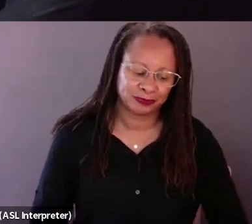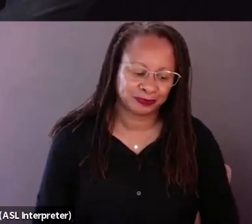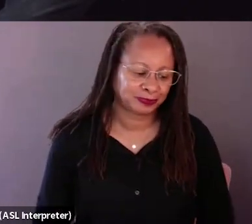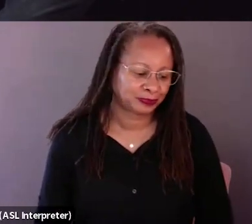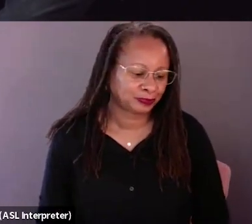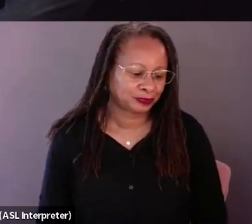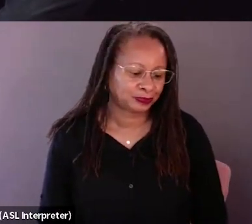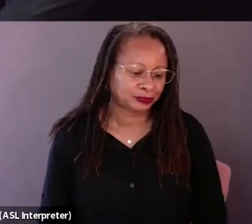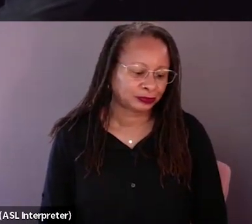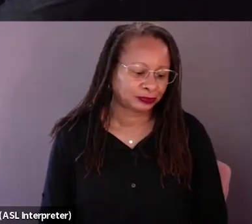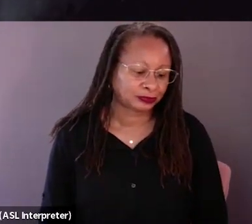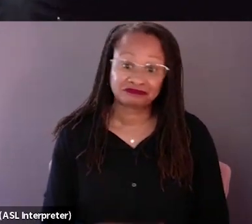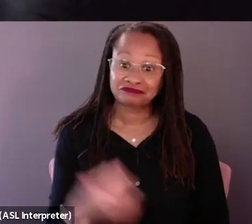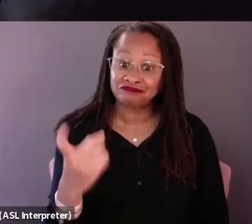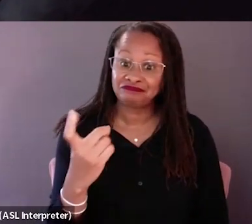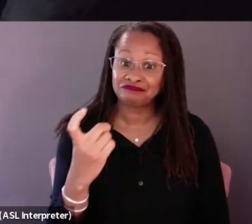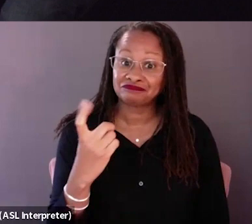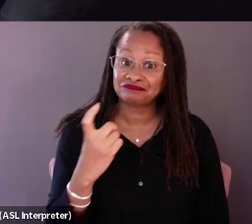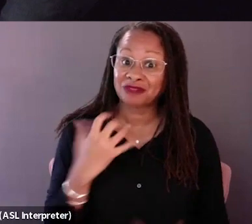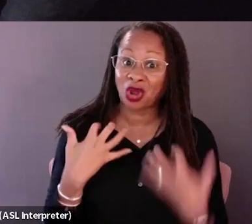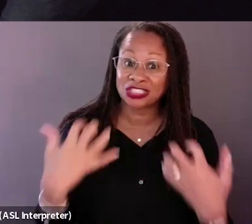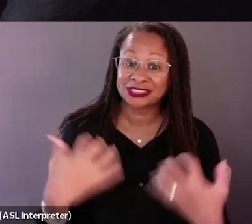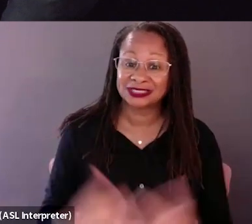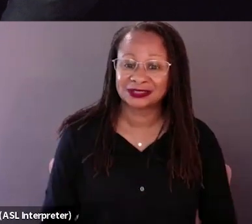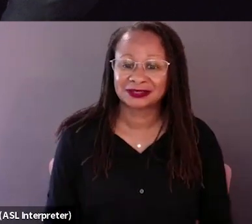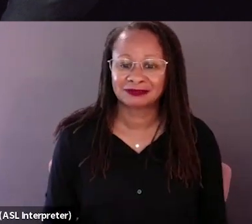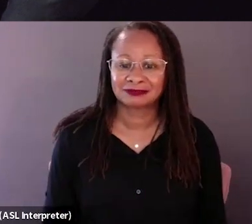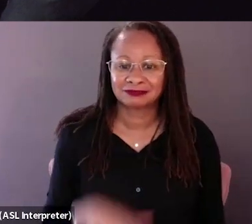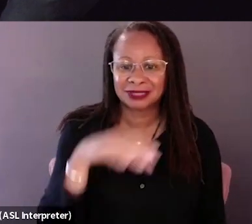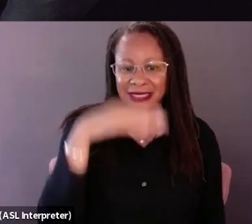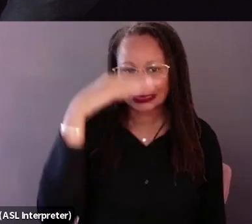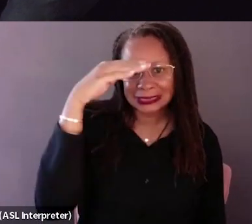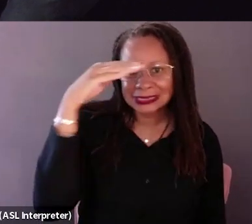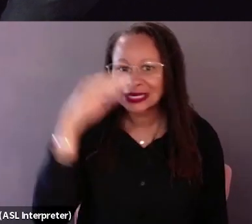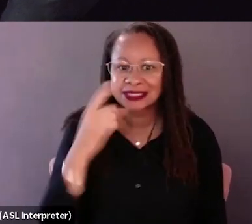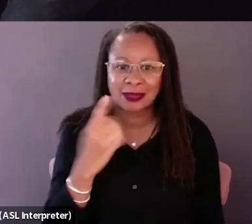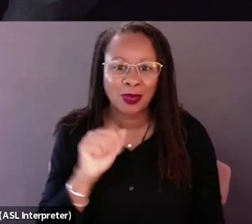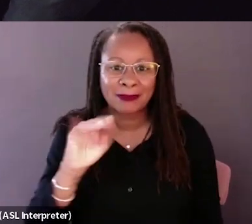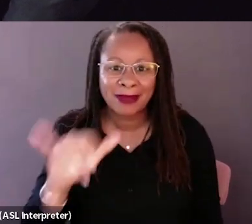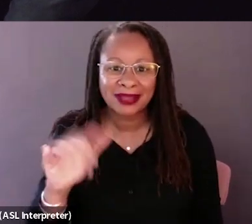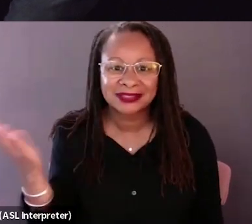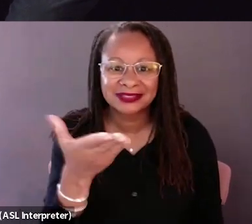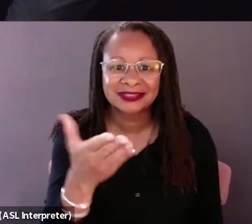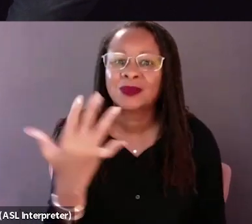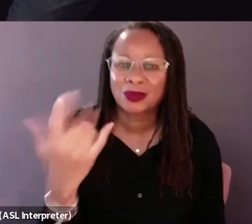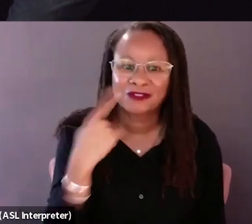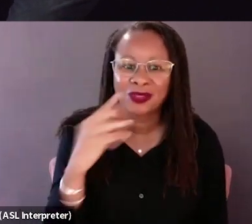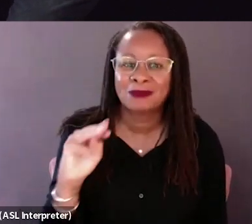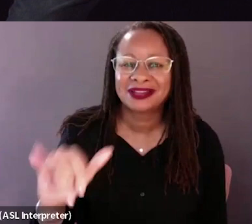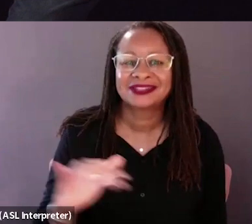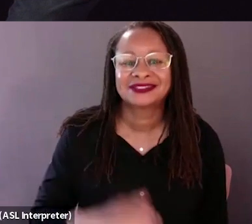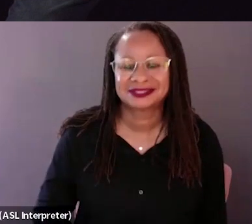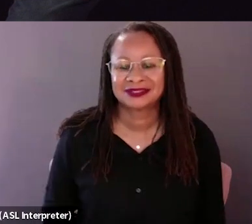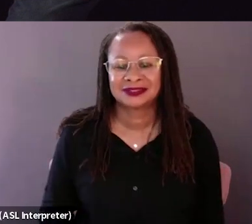go. Questions? We have somebody with a microphone who's going to hand them to you. So if you can wait. Okay, yes,